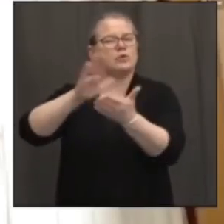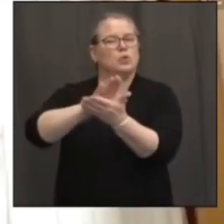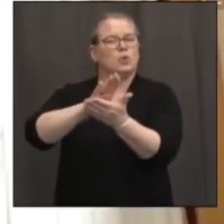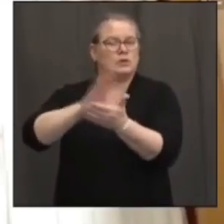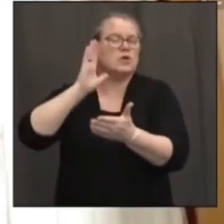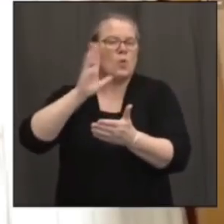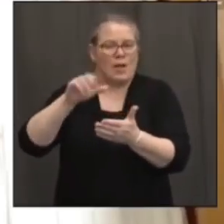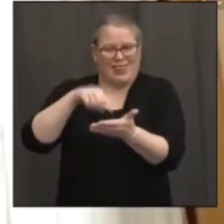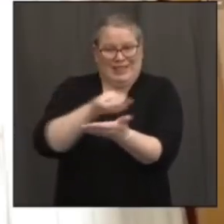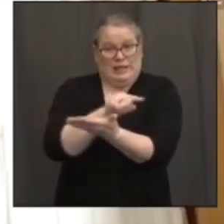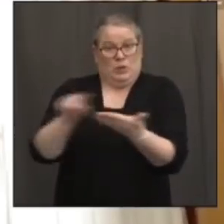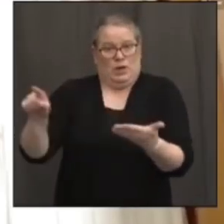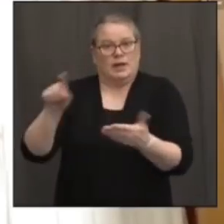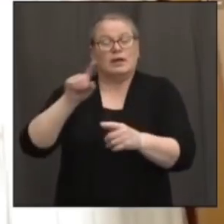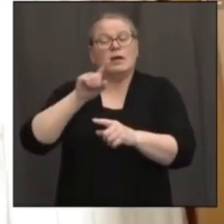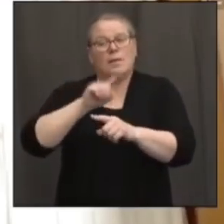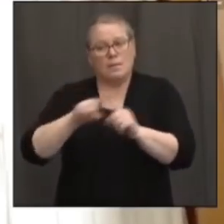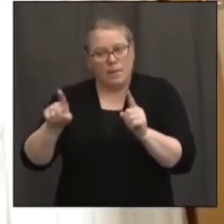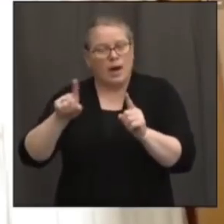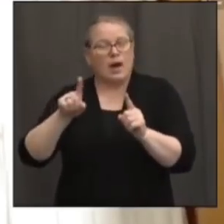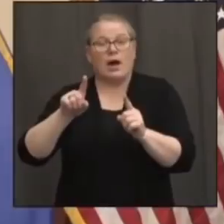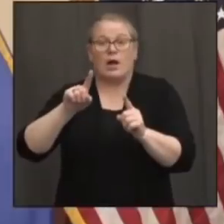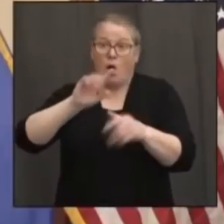category, we're asking people to be a little bit patient.